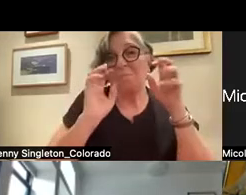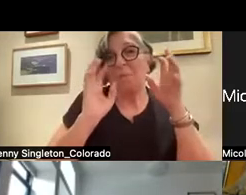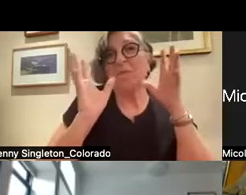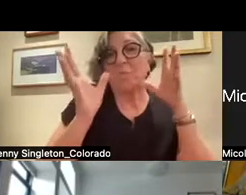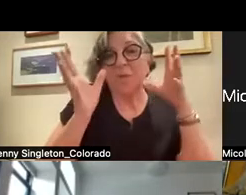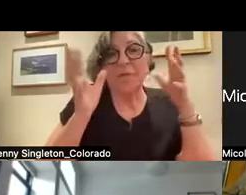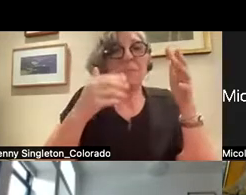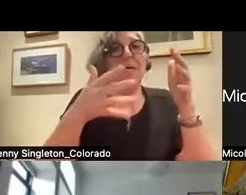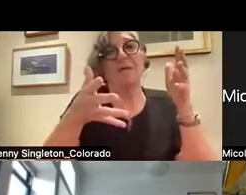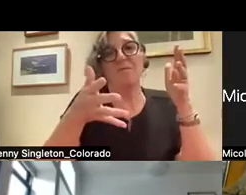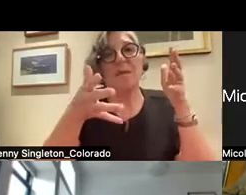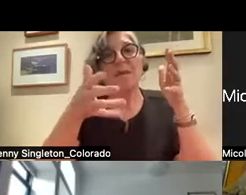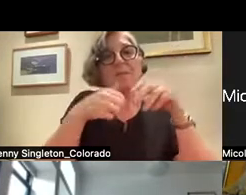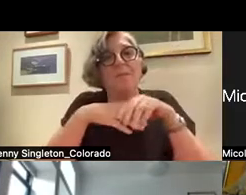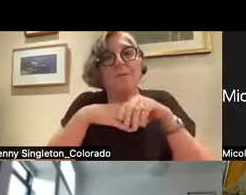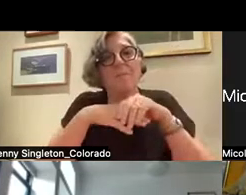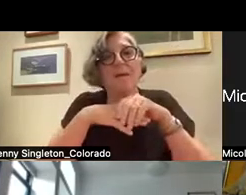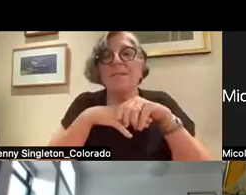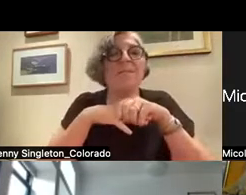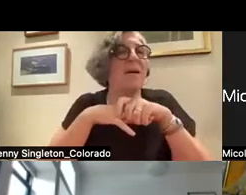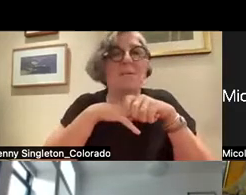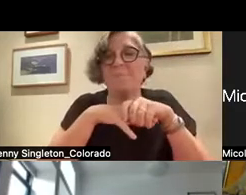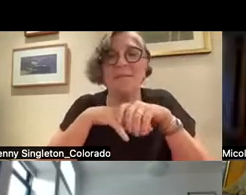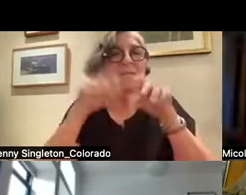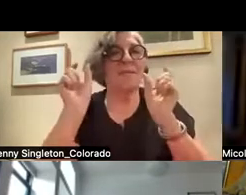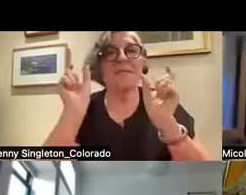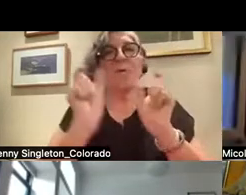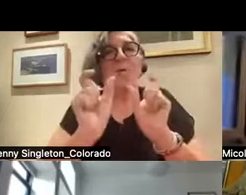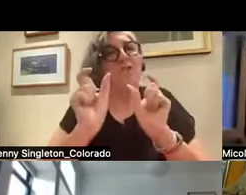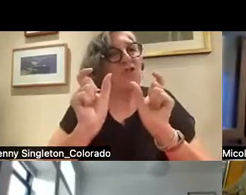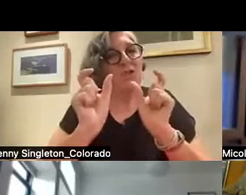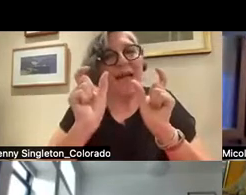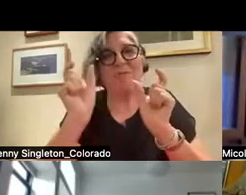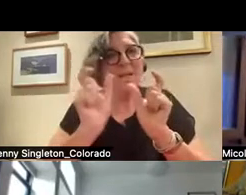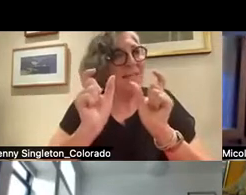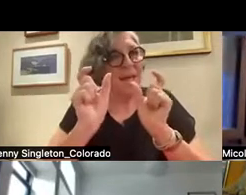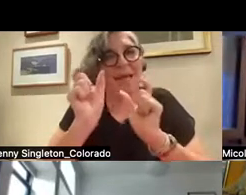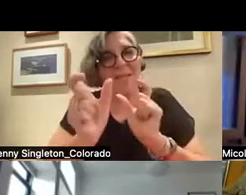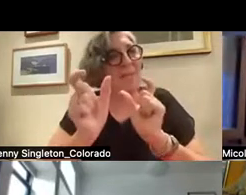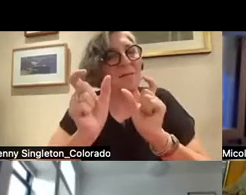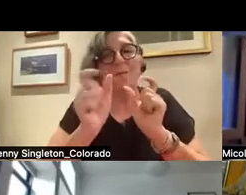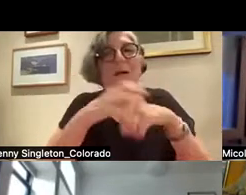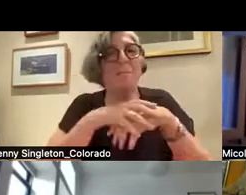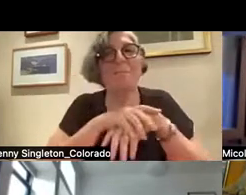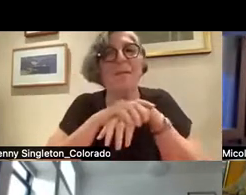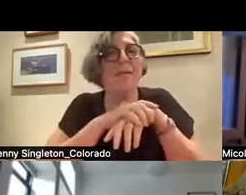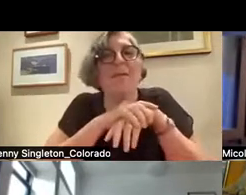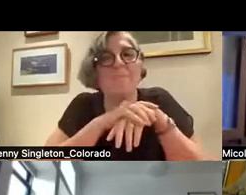that multiple can be conveyed, but it's not a sequential affix like S.